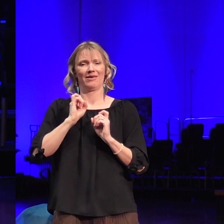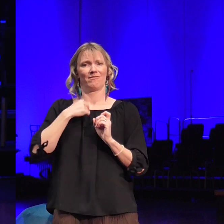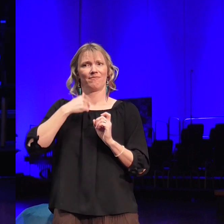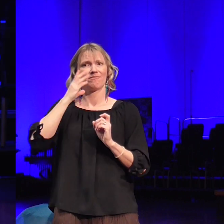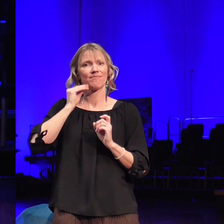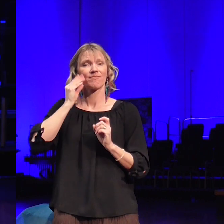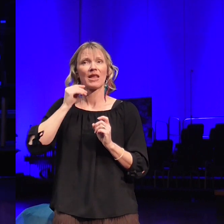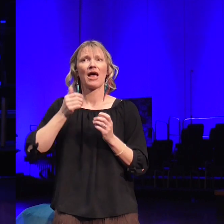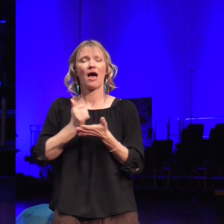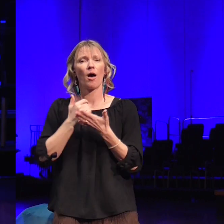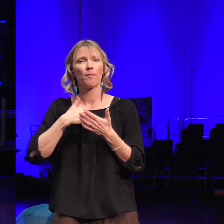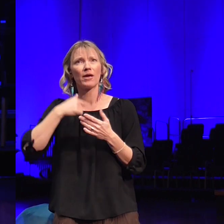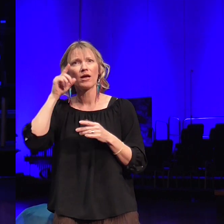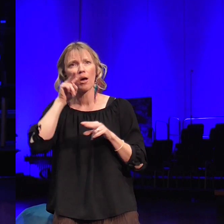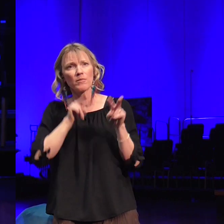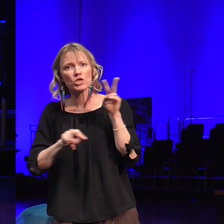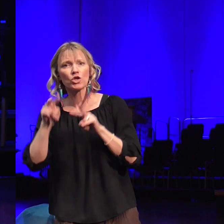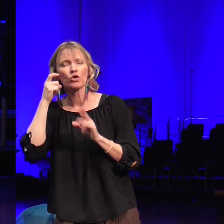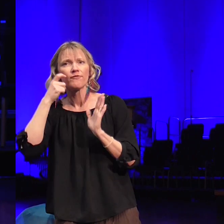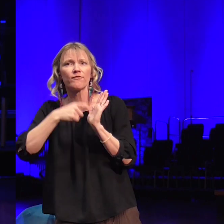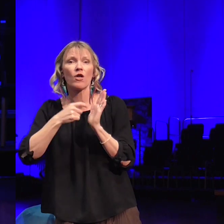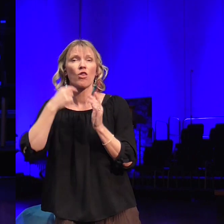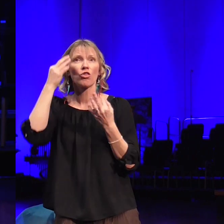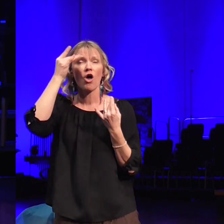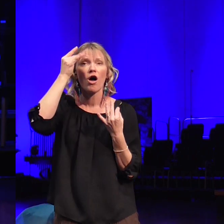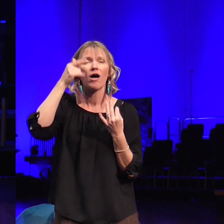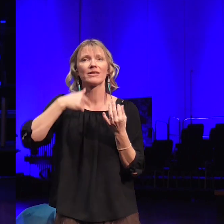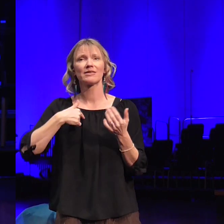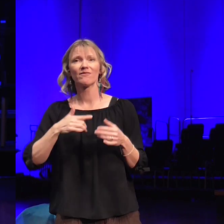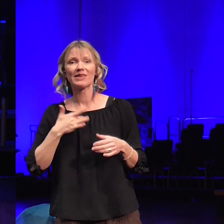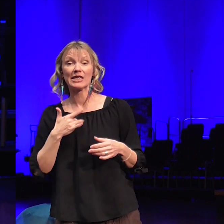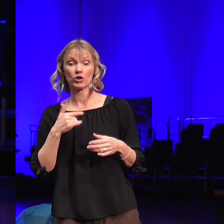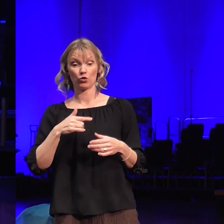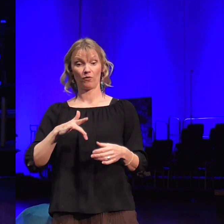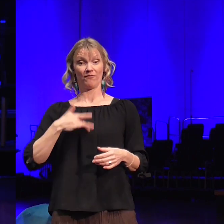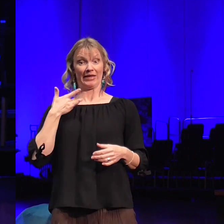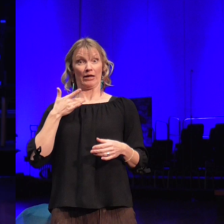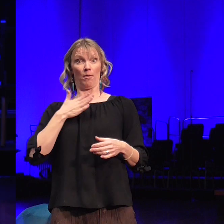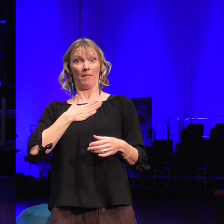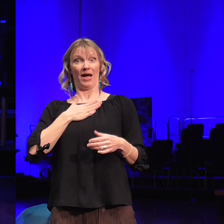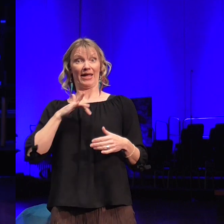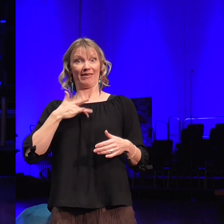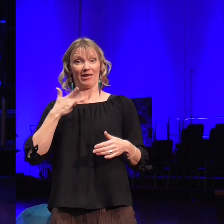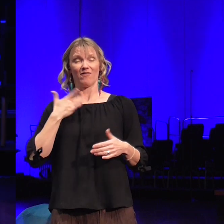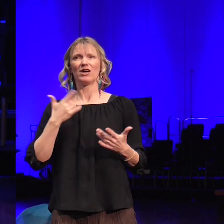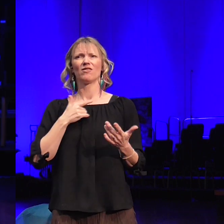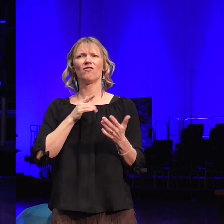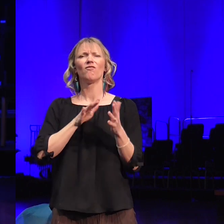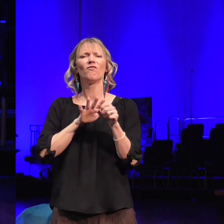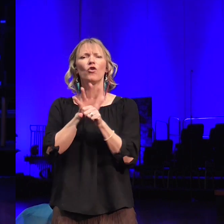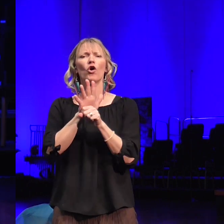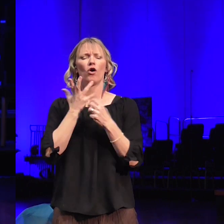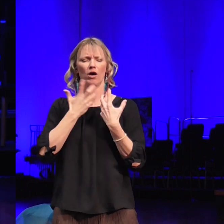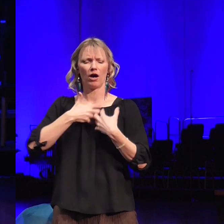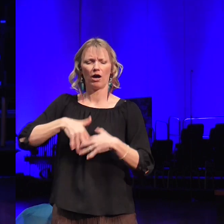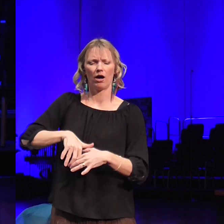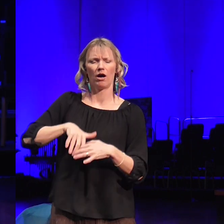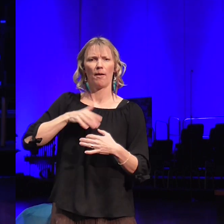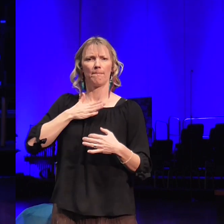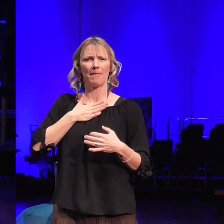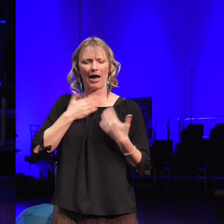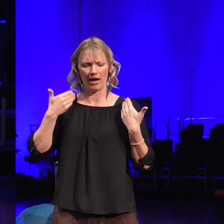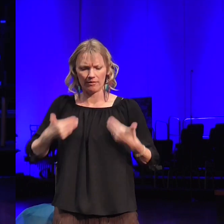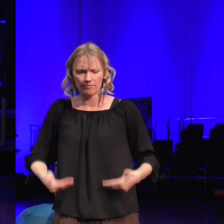observe my thoughts, to observe my feelings, to feel my feelings, to be fully incorporated in my being and not